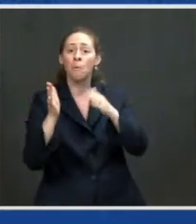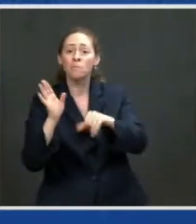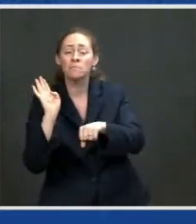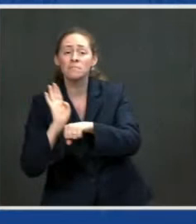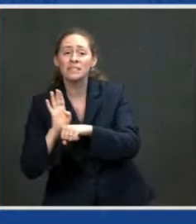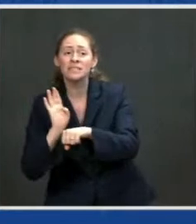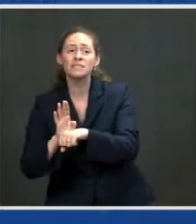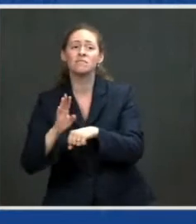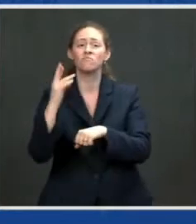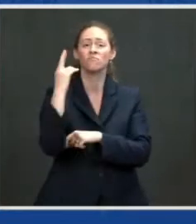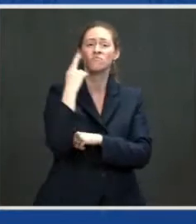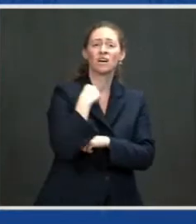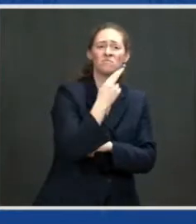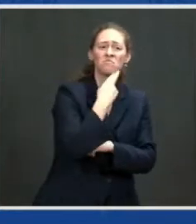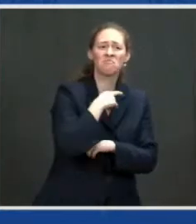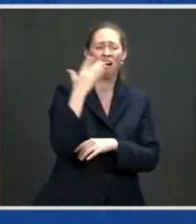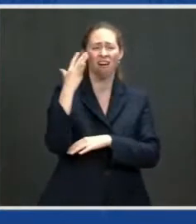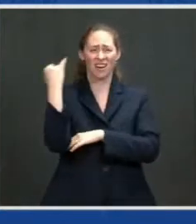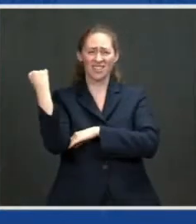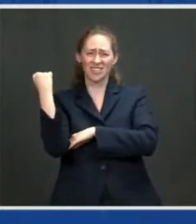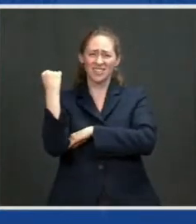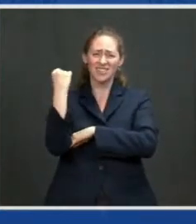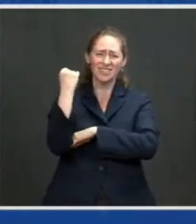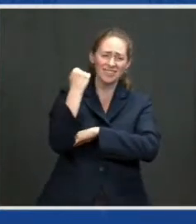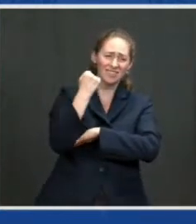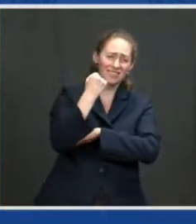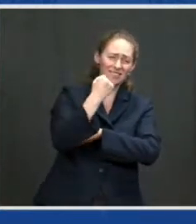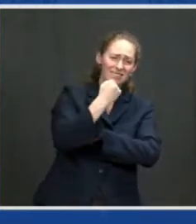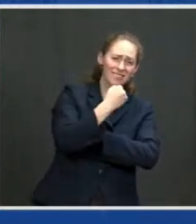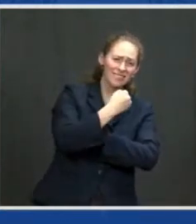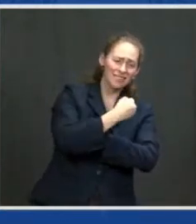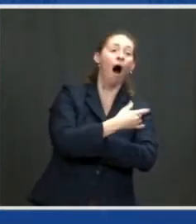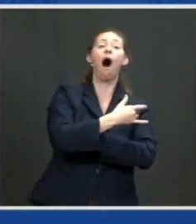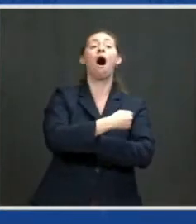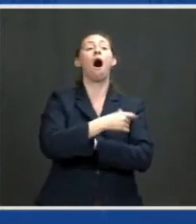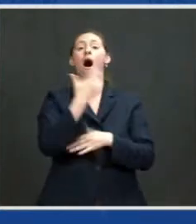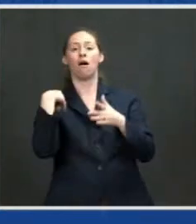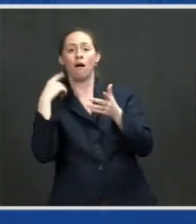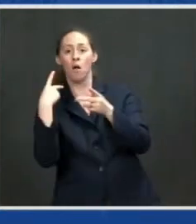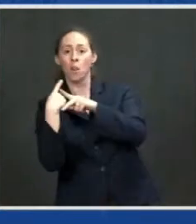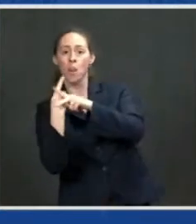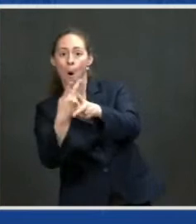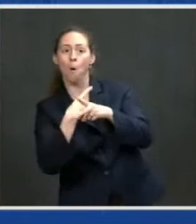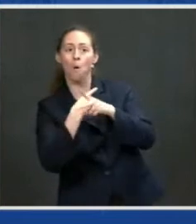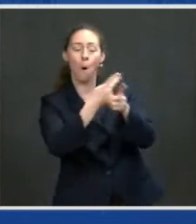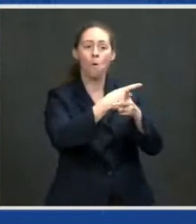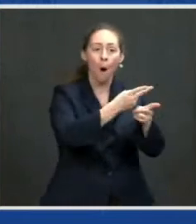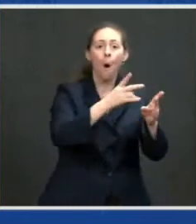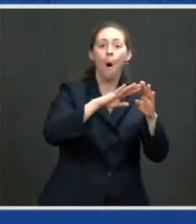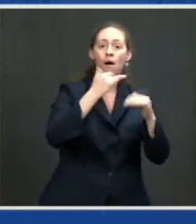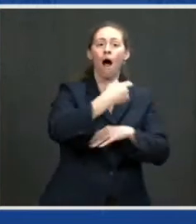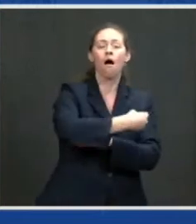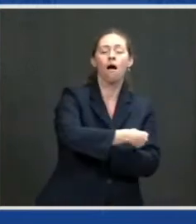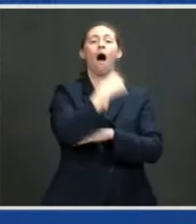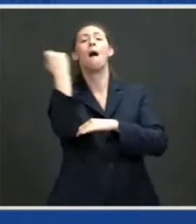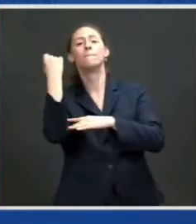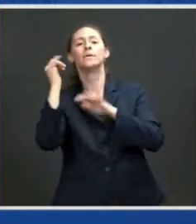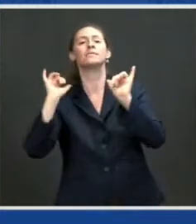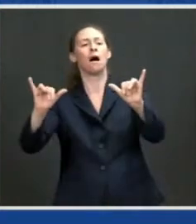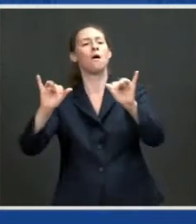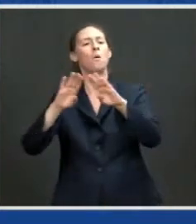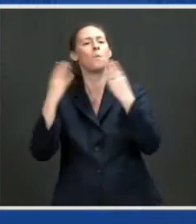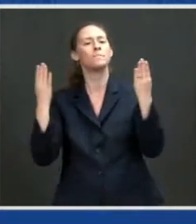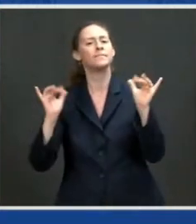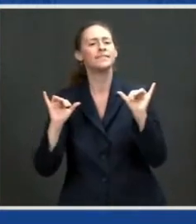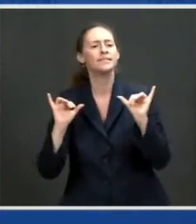killed. Now we're delivering the loans and support they need to reopen and stay open. Schools were struggling